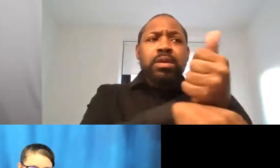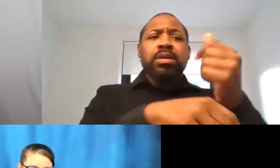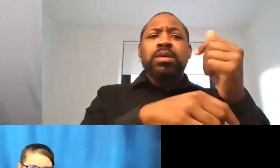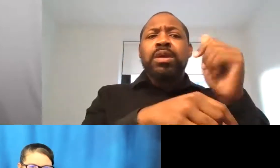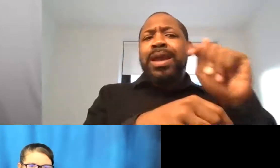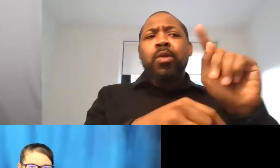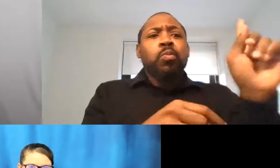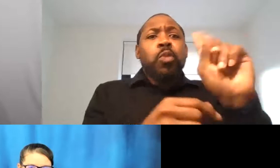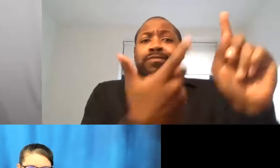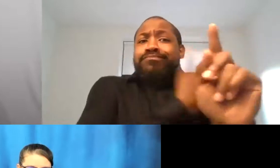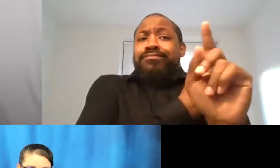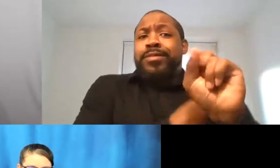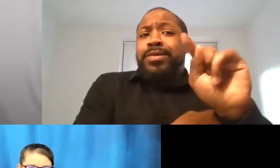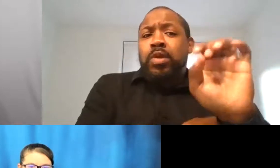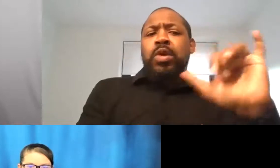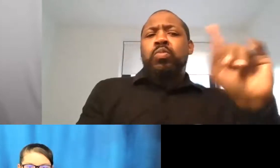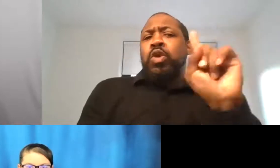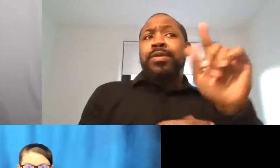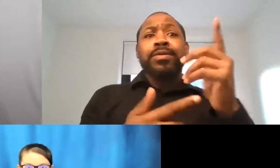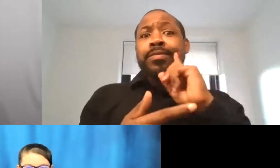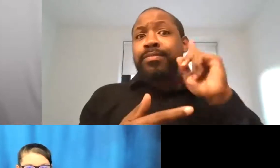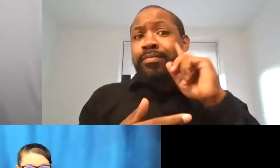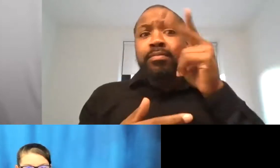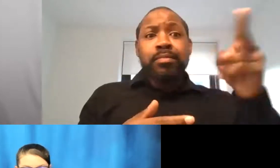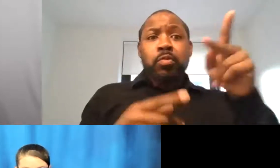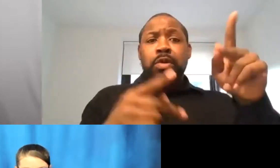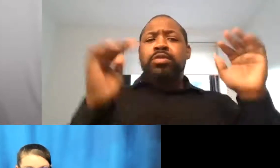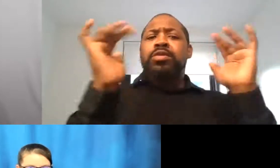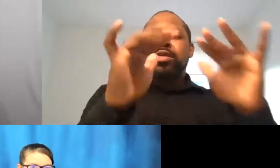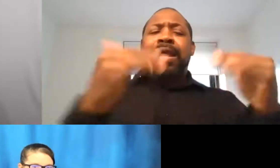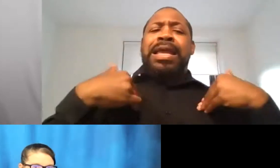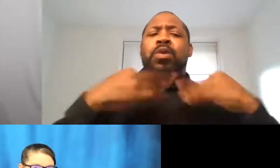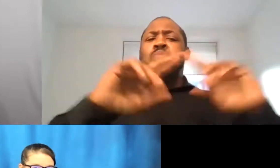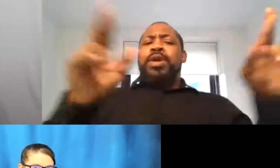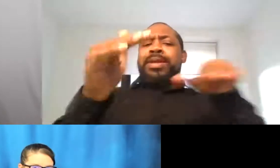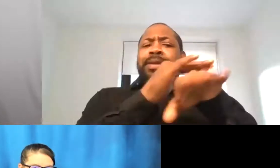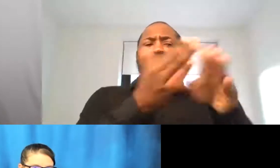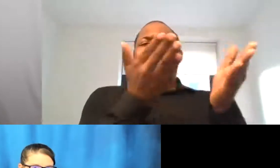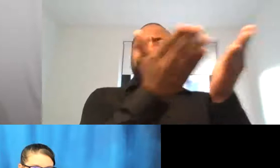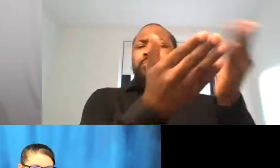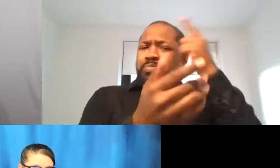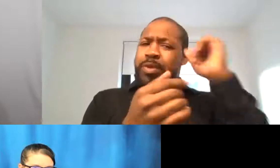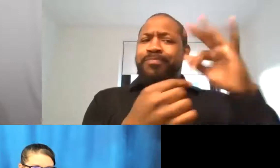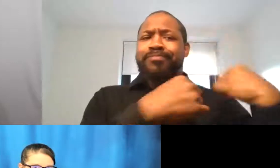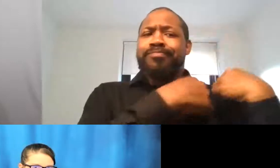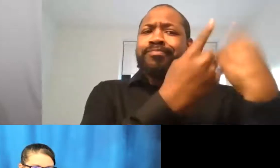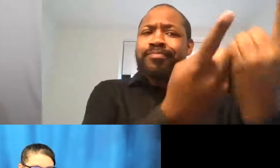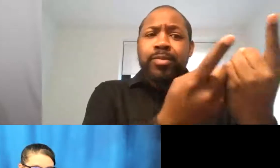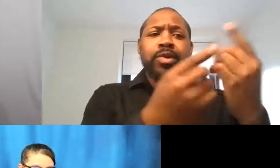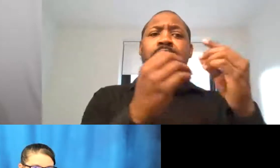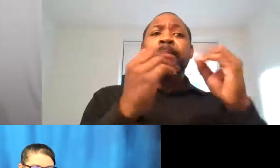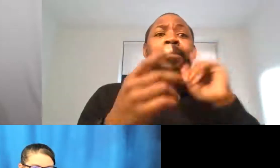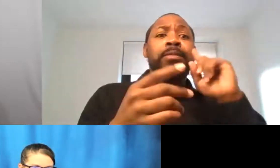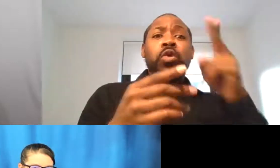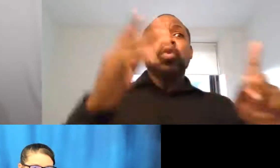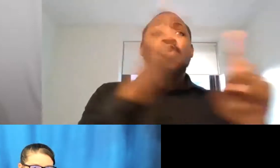of the details with that with the Department of Health, and which site would be best for deaf and hard of hearing people to